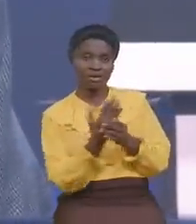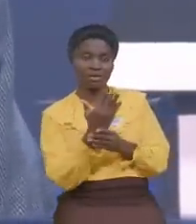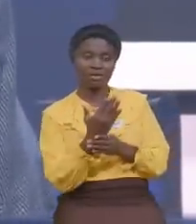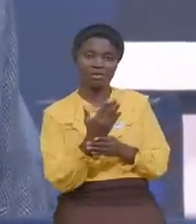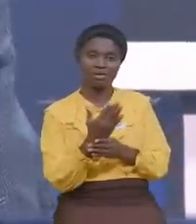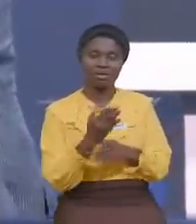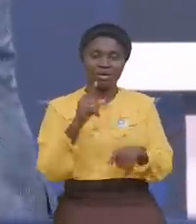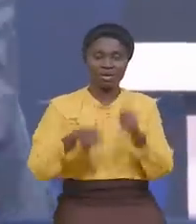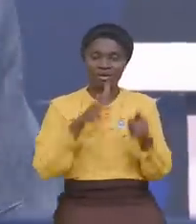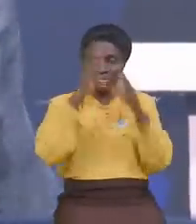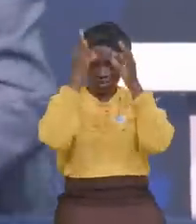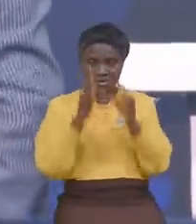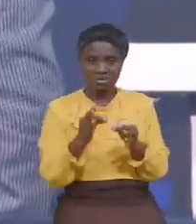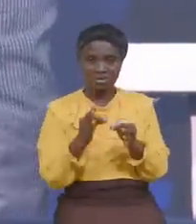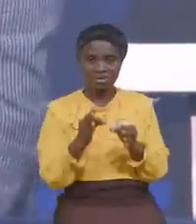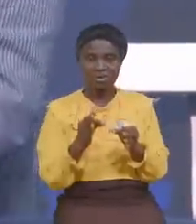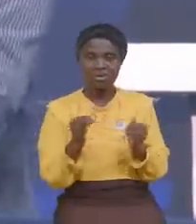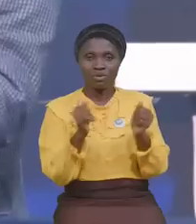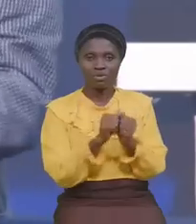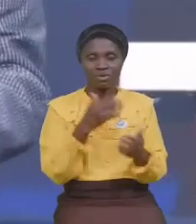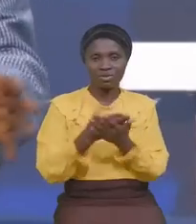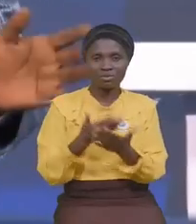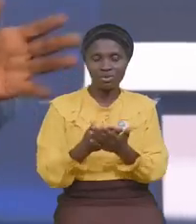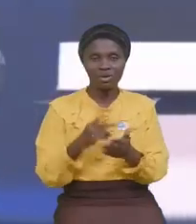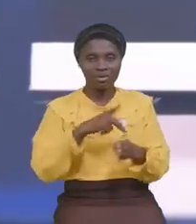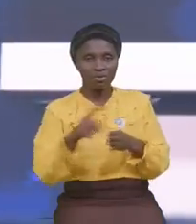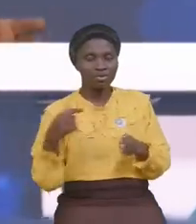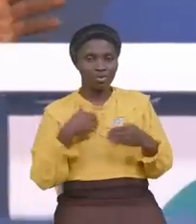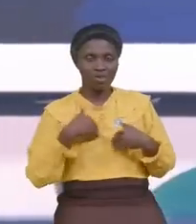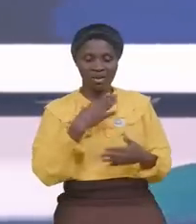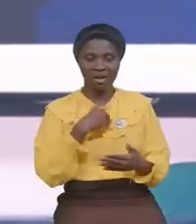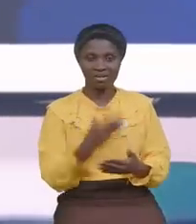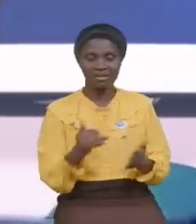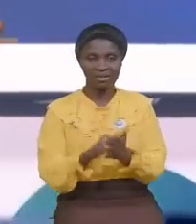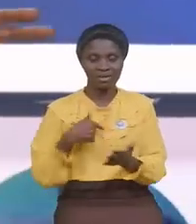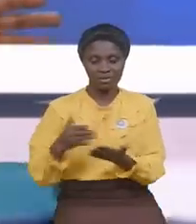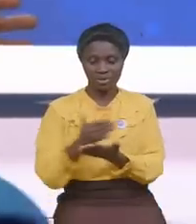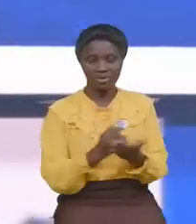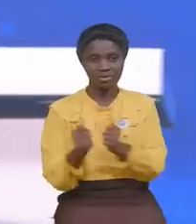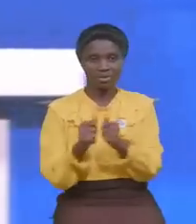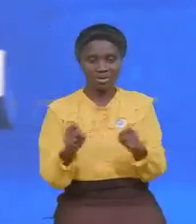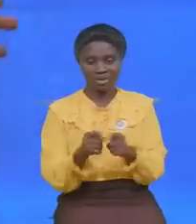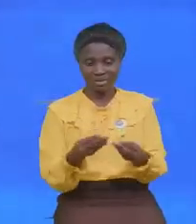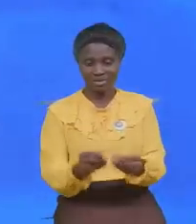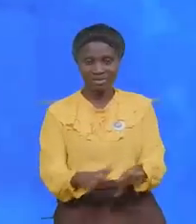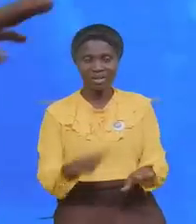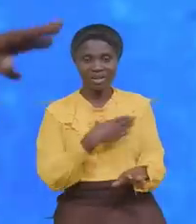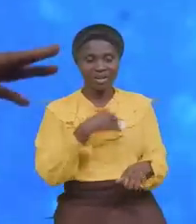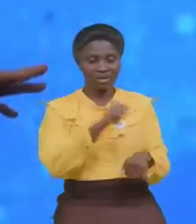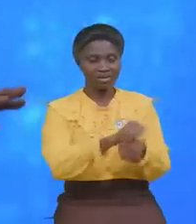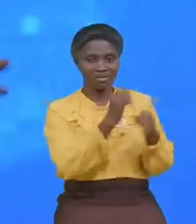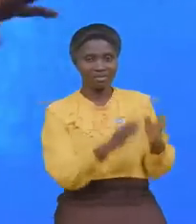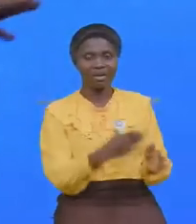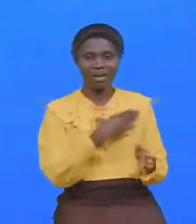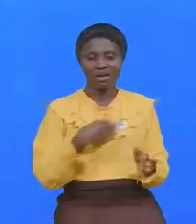we have, and the things we gather together as a sand and stone and